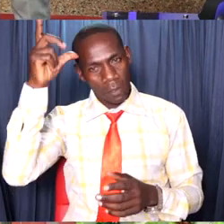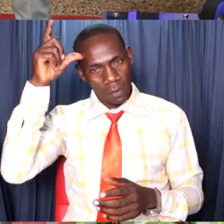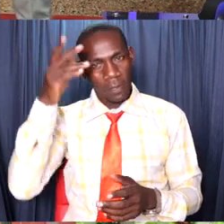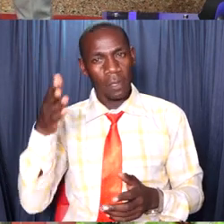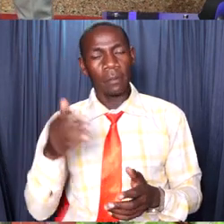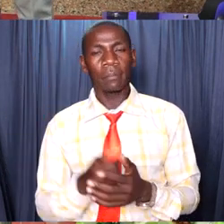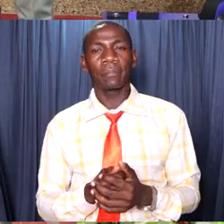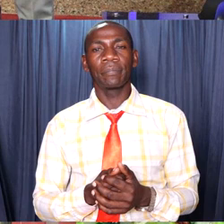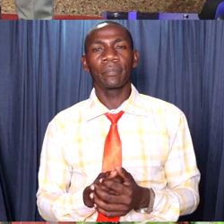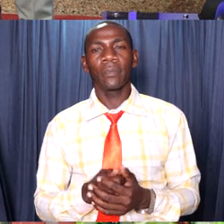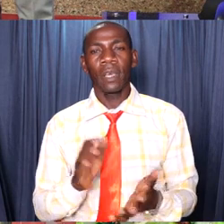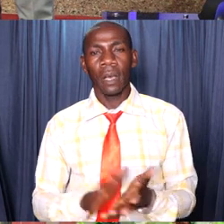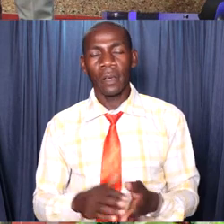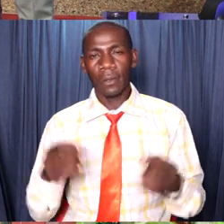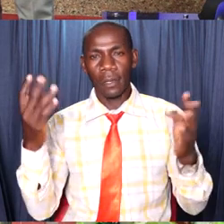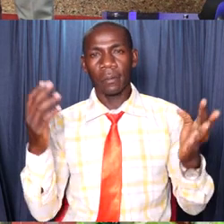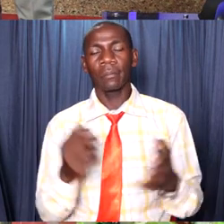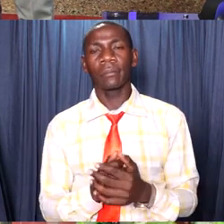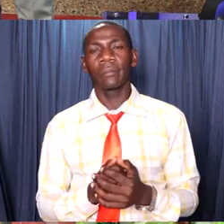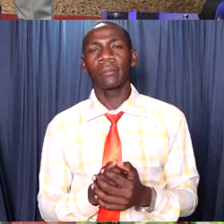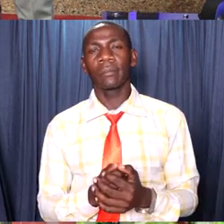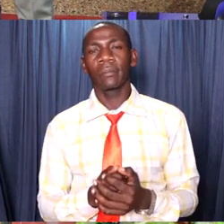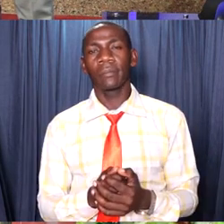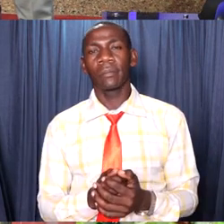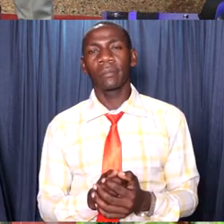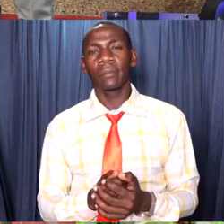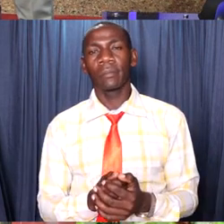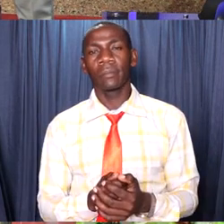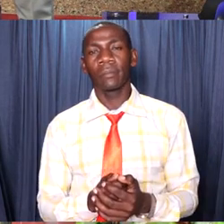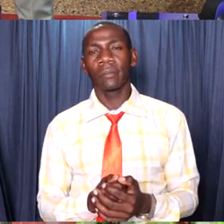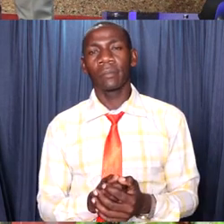is the devil. Hallelujah. Hallelujah.